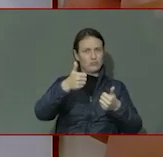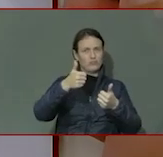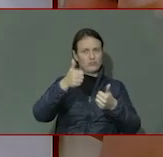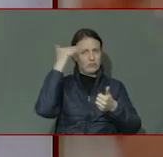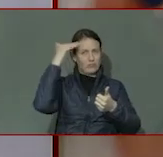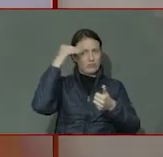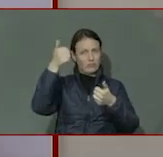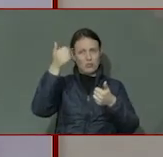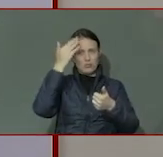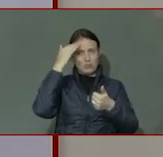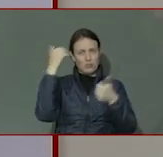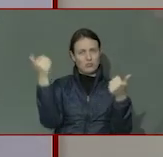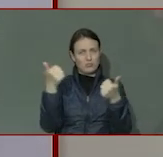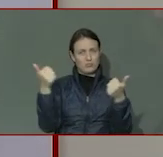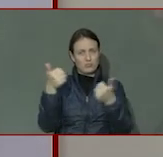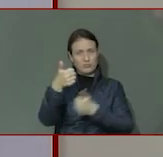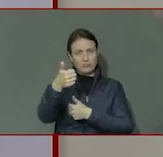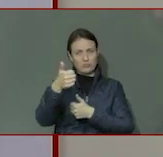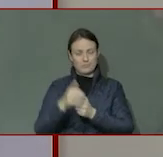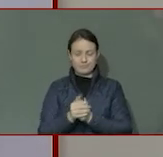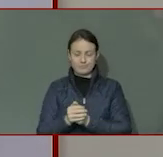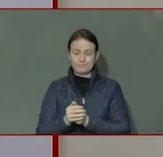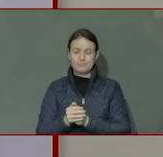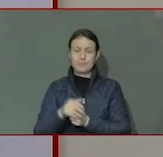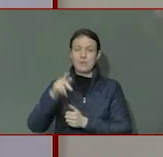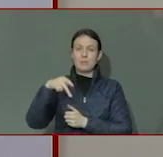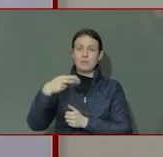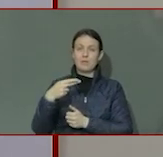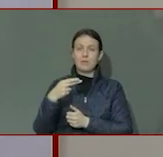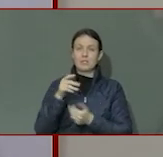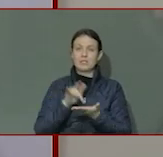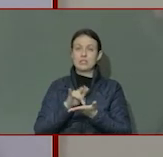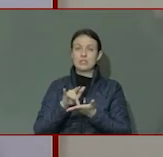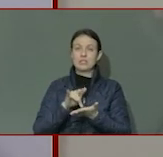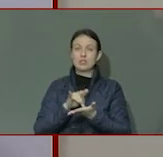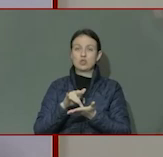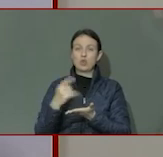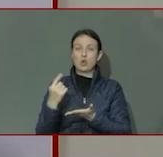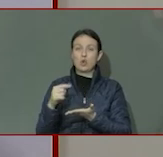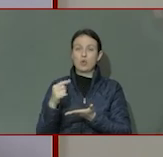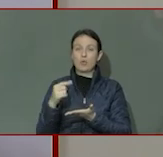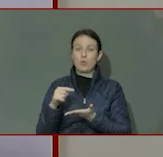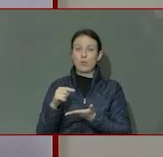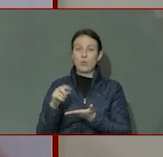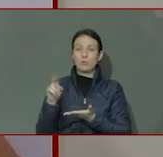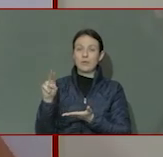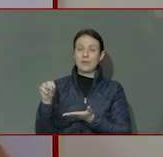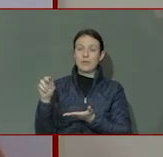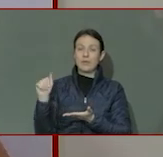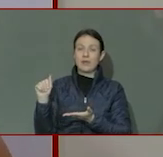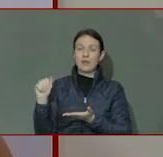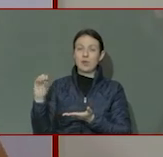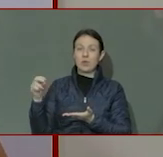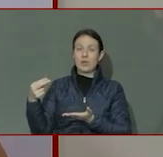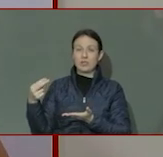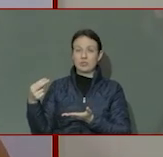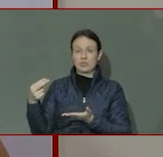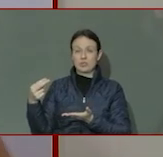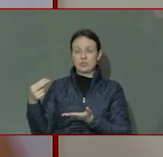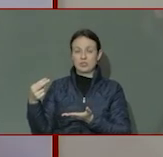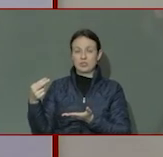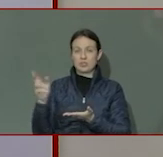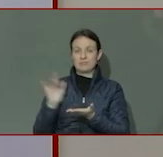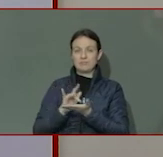theory. Calculate the pH of the sodium hydroxide